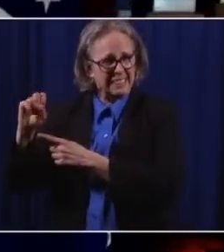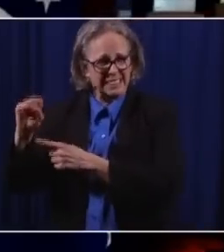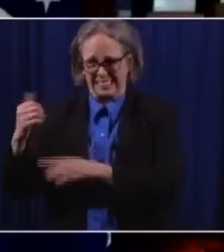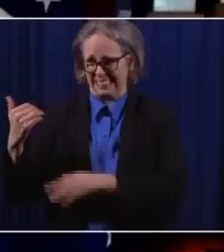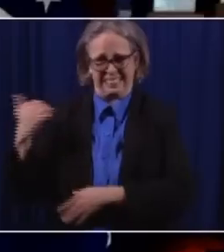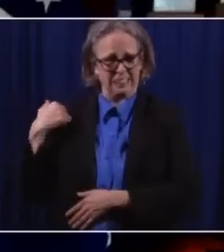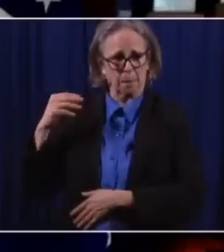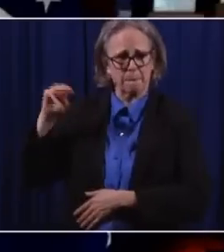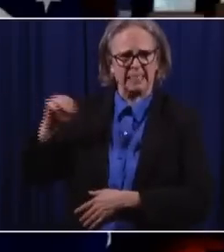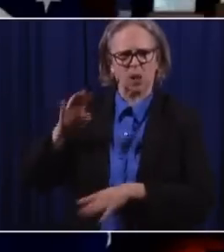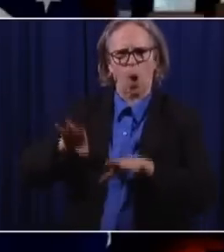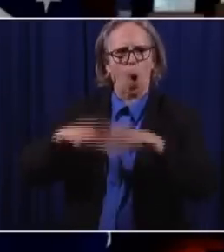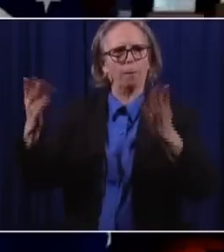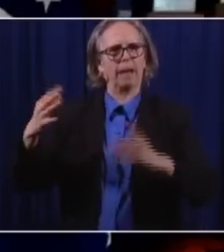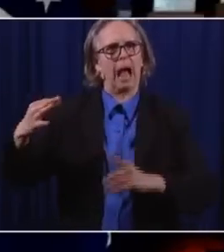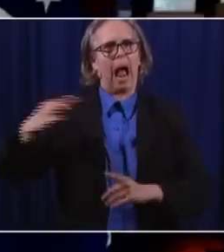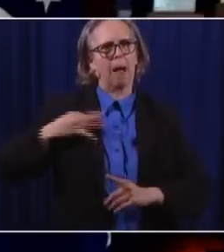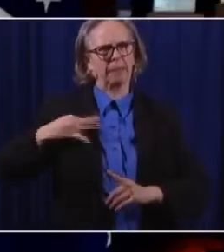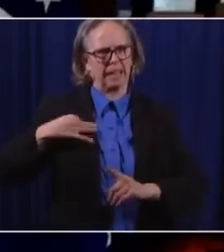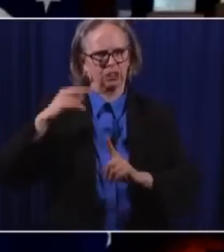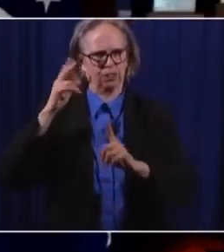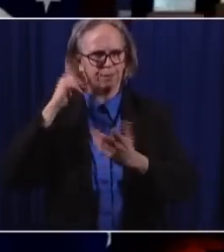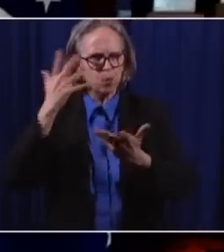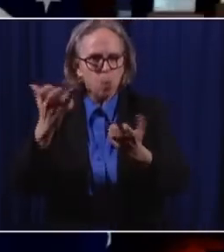Businesses were, as of this morning,